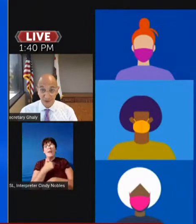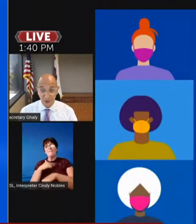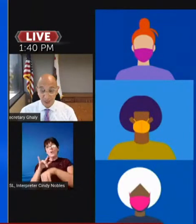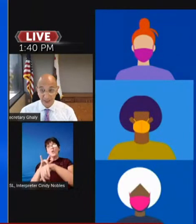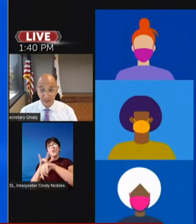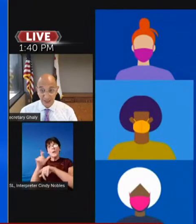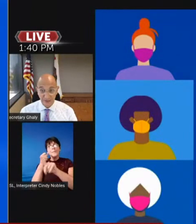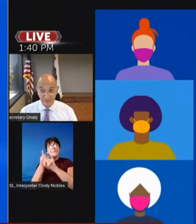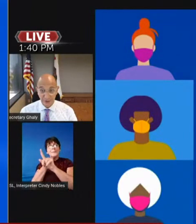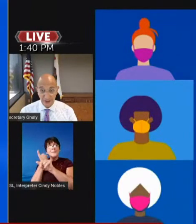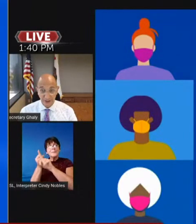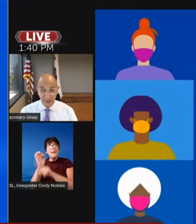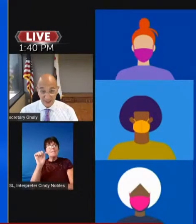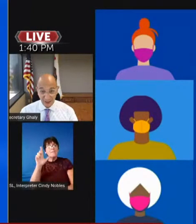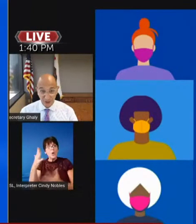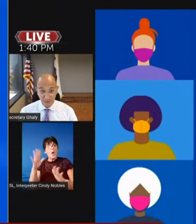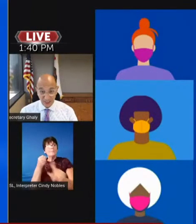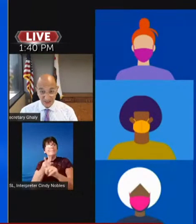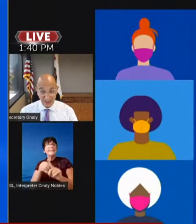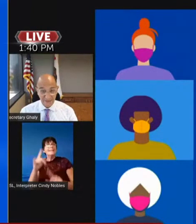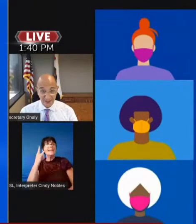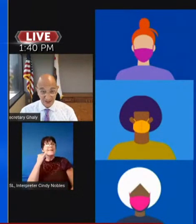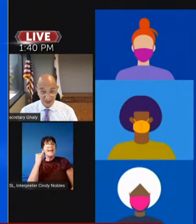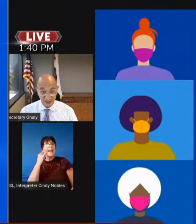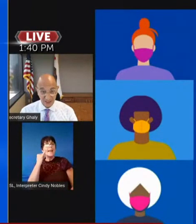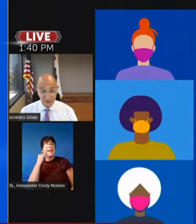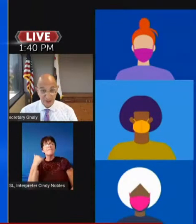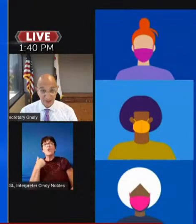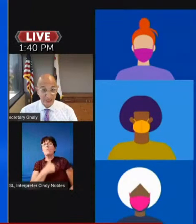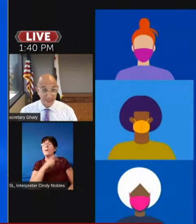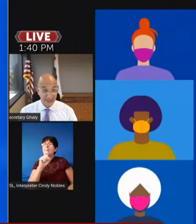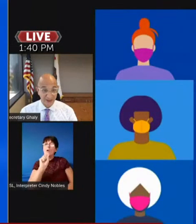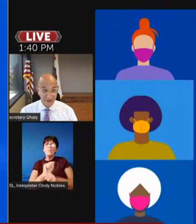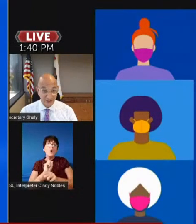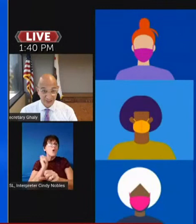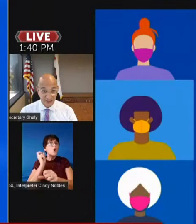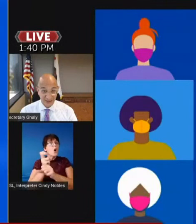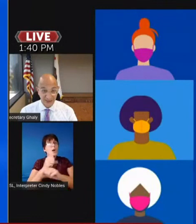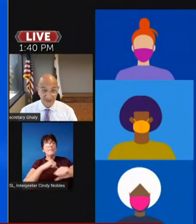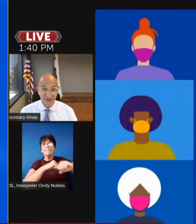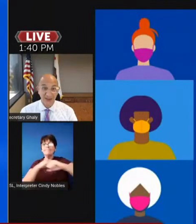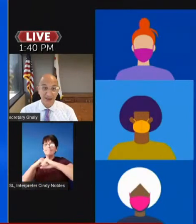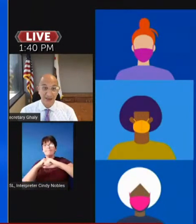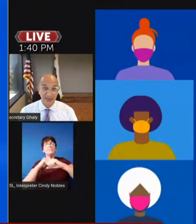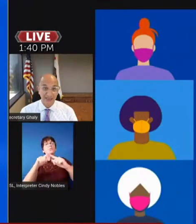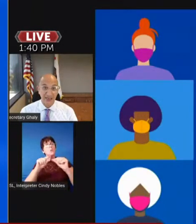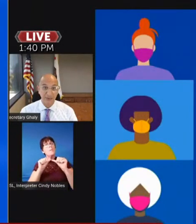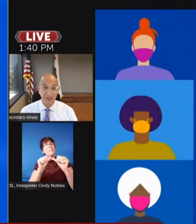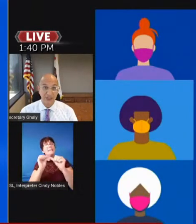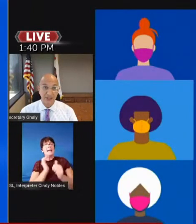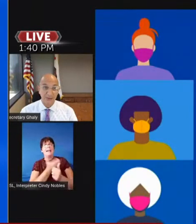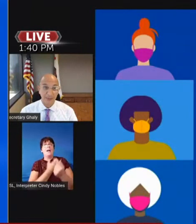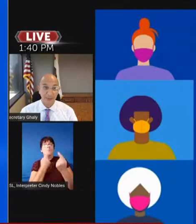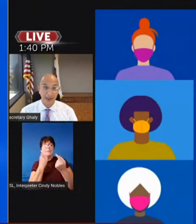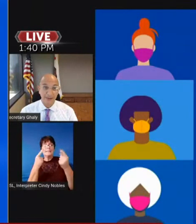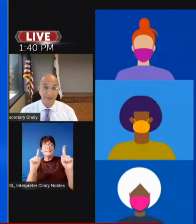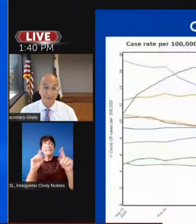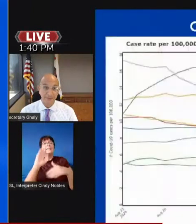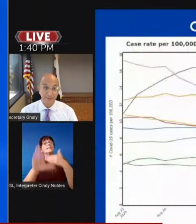of flu already in California, that we must stay vigilant and try to maintain our success. Next slide, please.